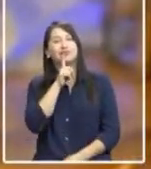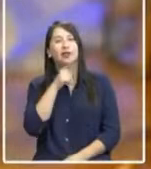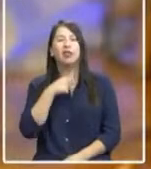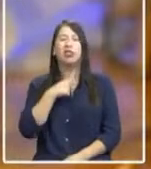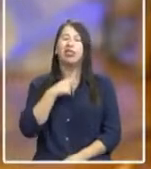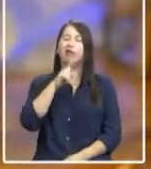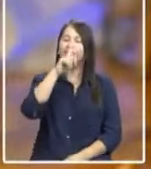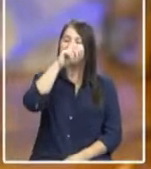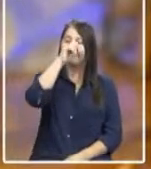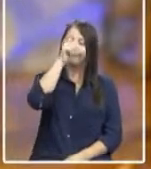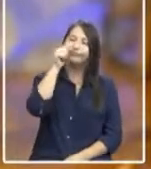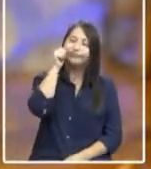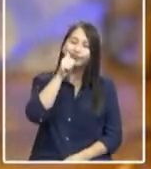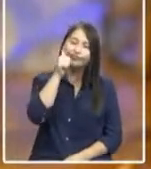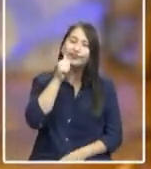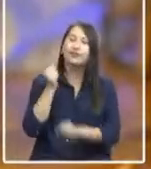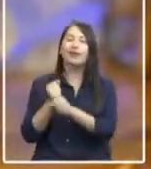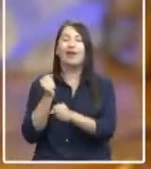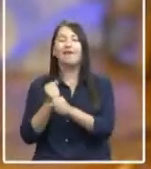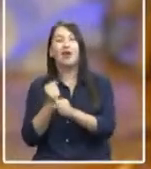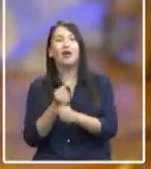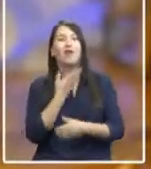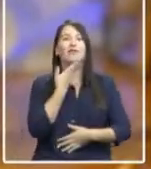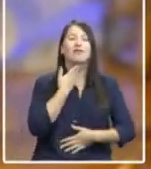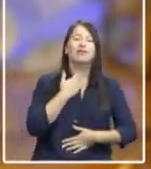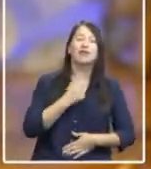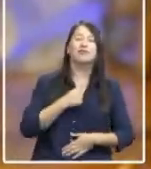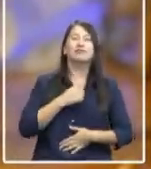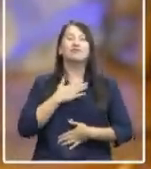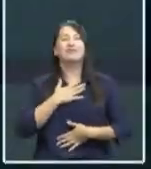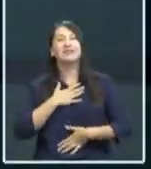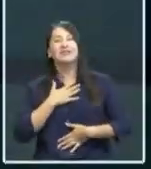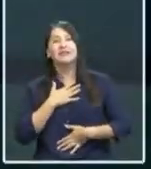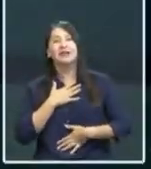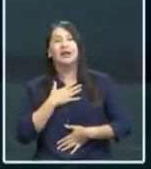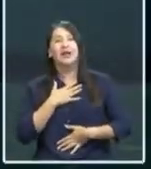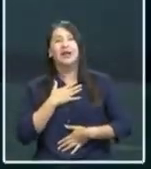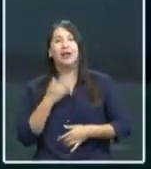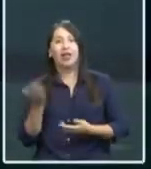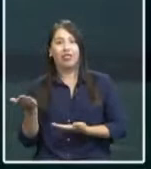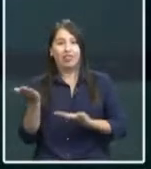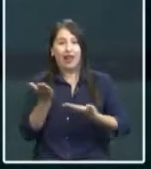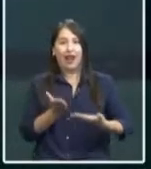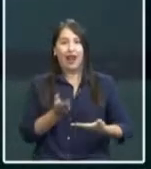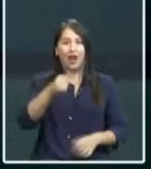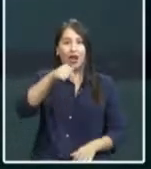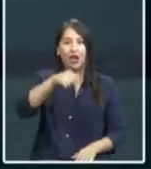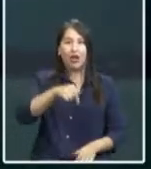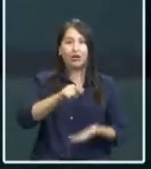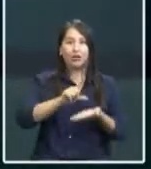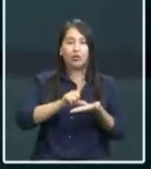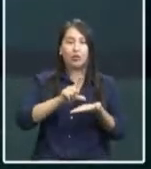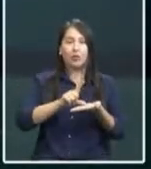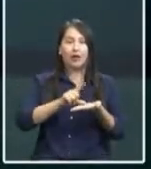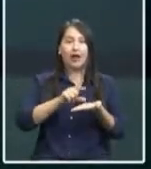rutina, de su trabajo, de sus obsesiones, de sus pasiones y traerlo a este lugar neutro.